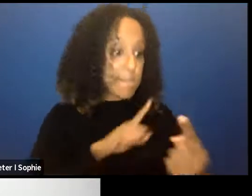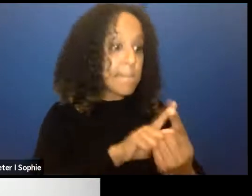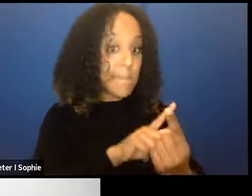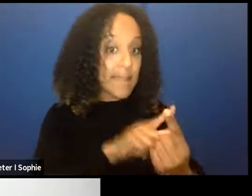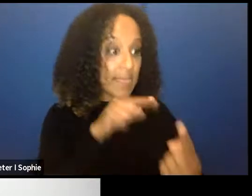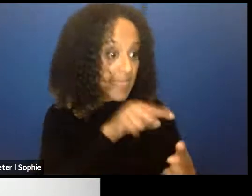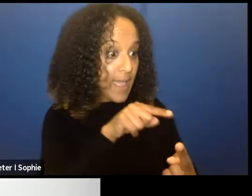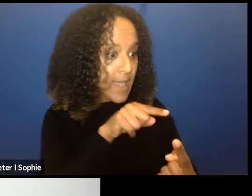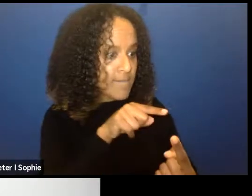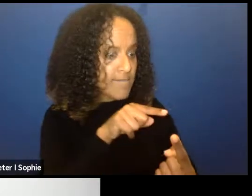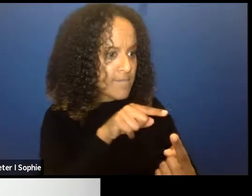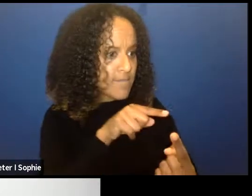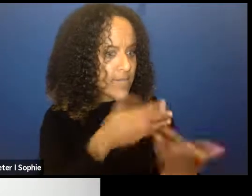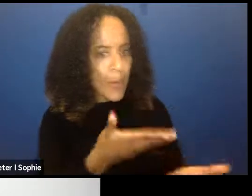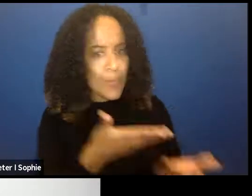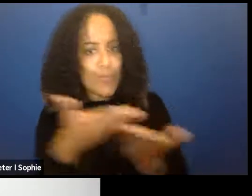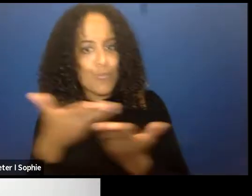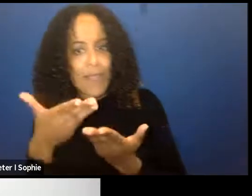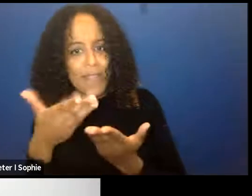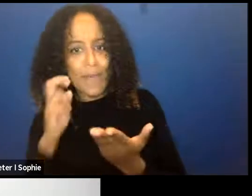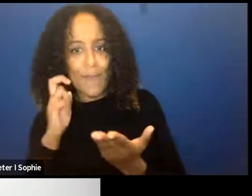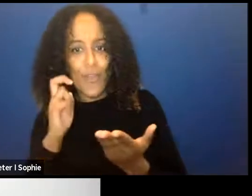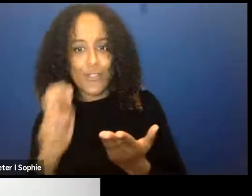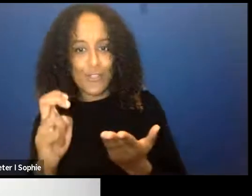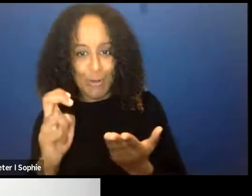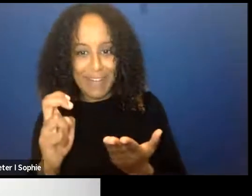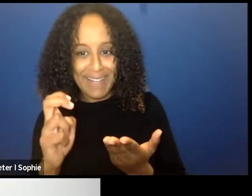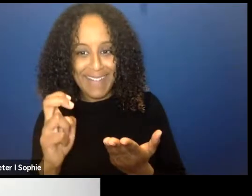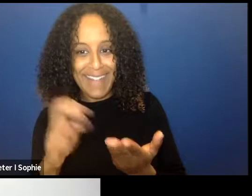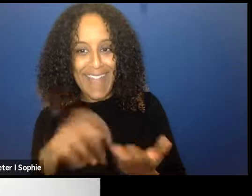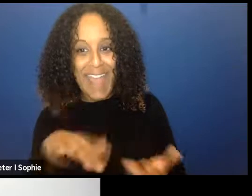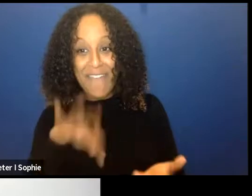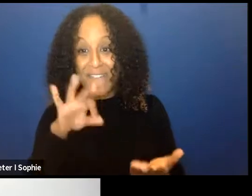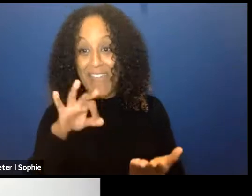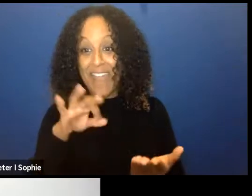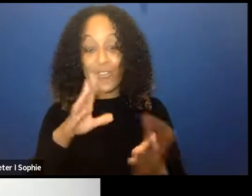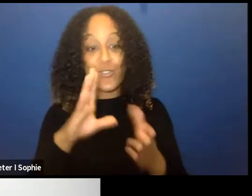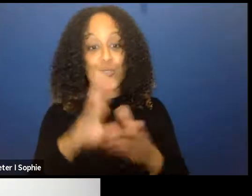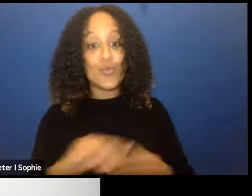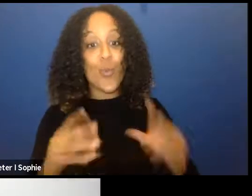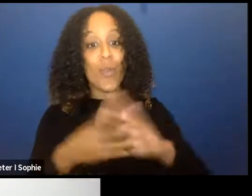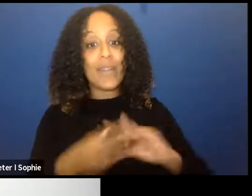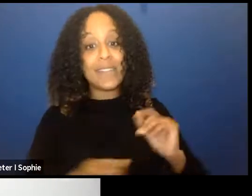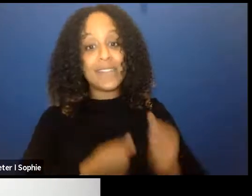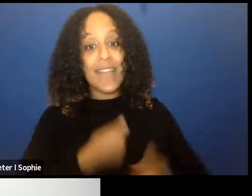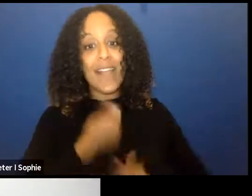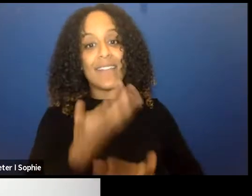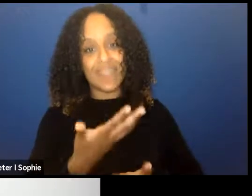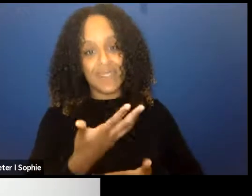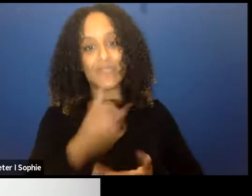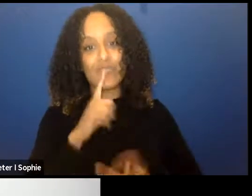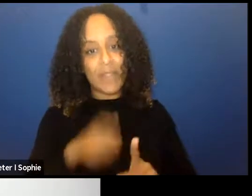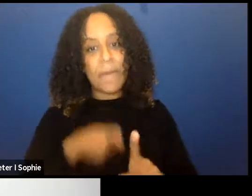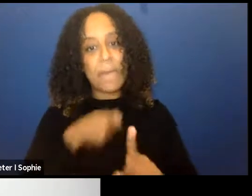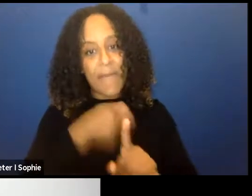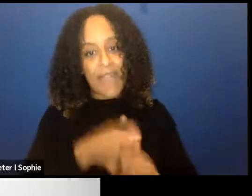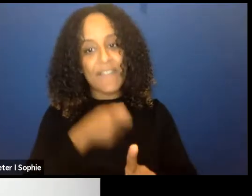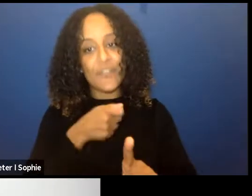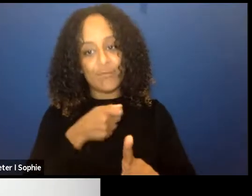are, bring them along the journey. I find for me, storytelling is very impactful. When people